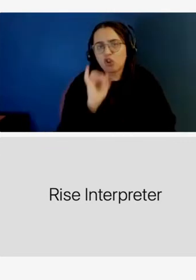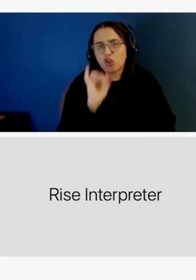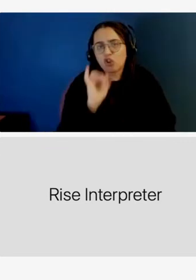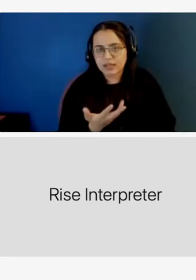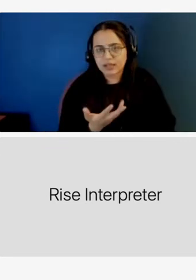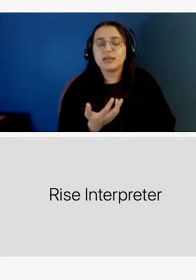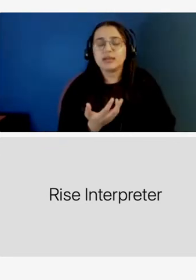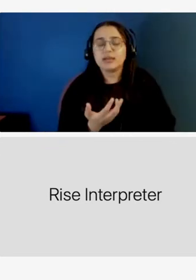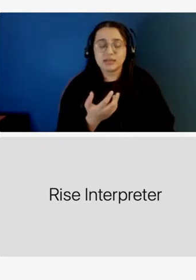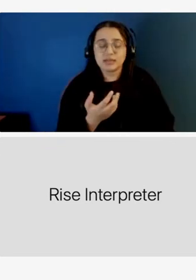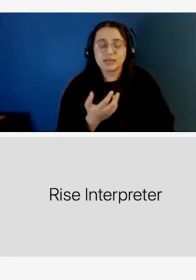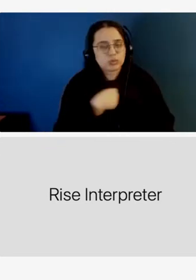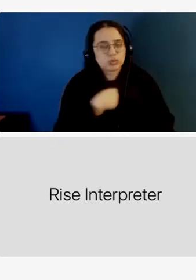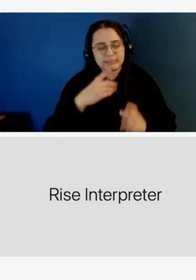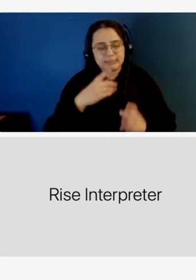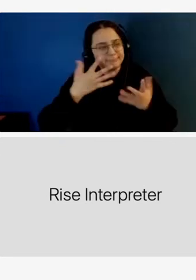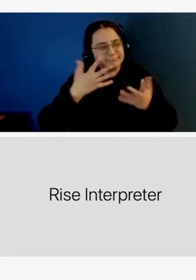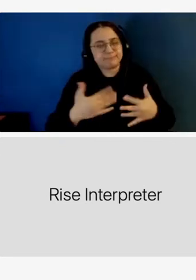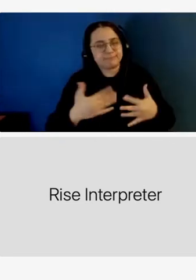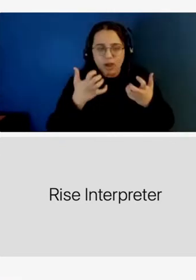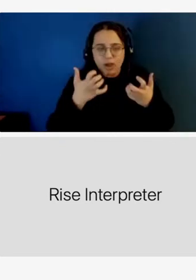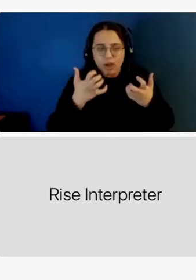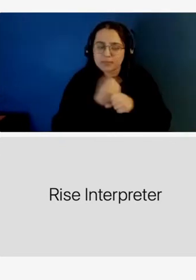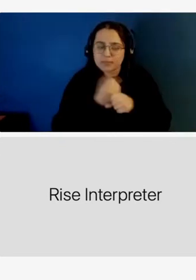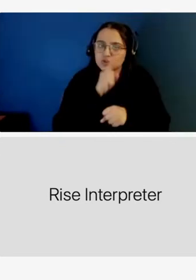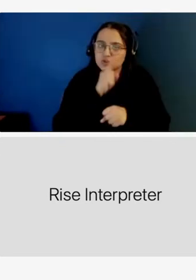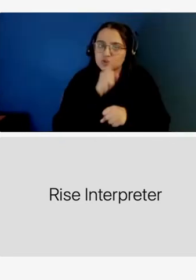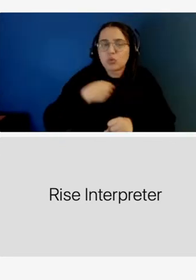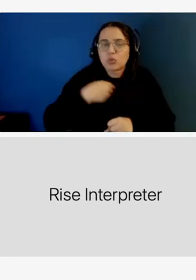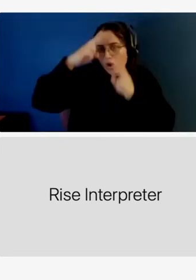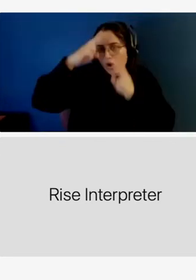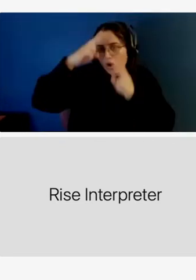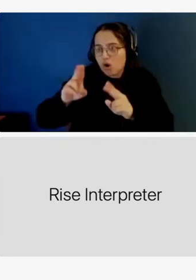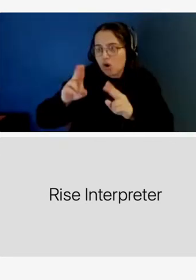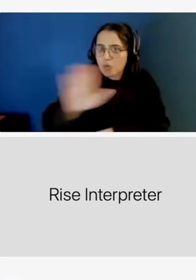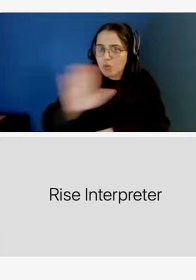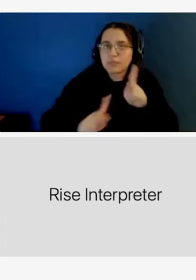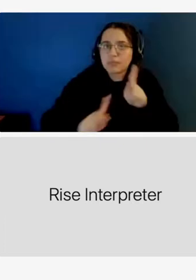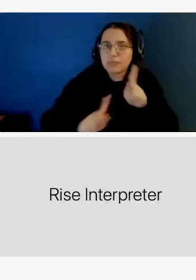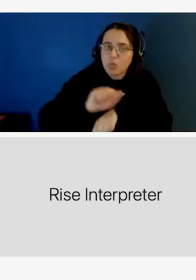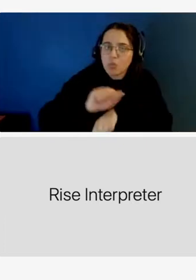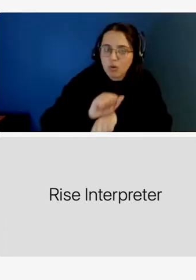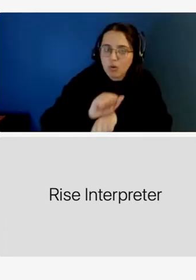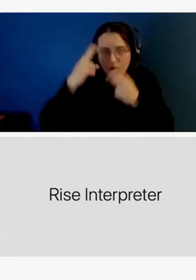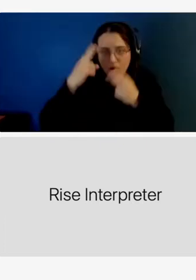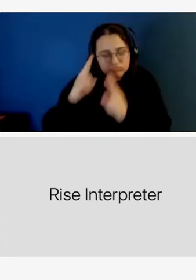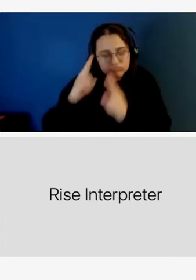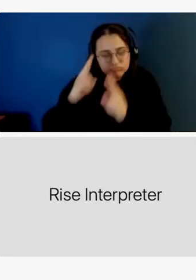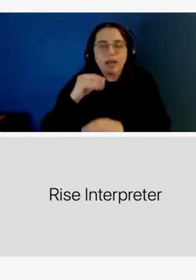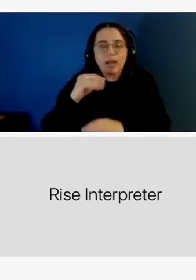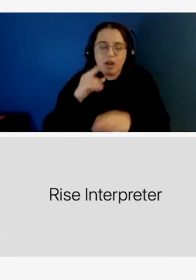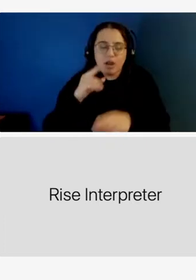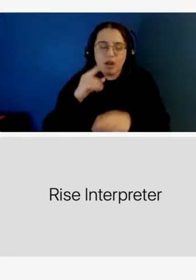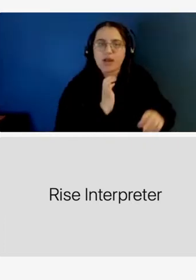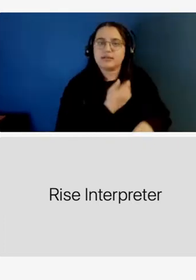other people on our team, but making sure it's going to work for our district. So we're going to meet one more time before we take it back out to our